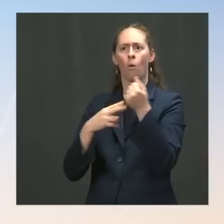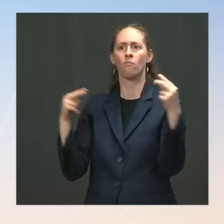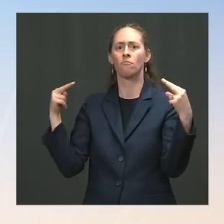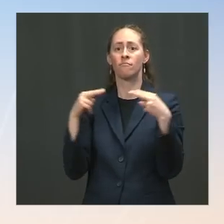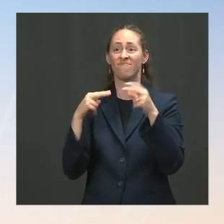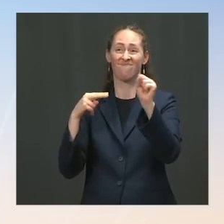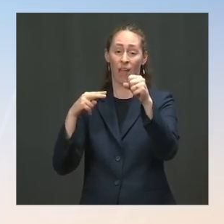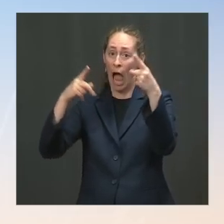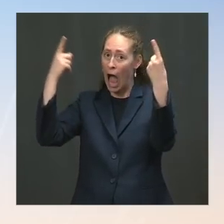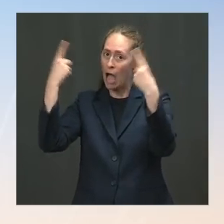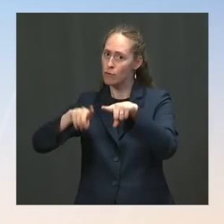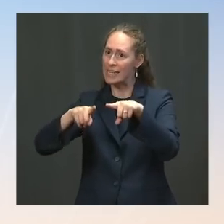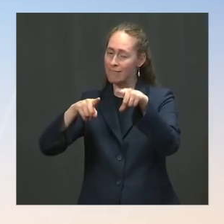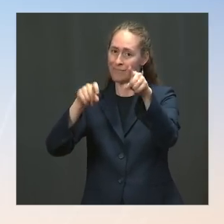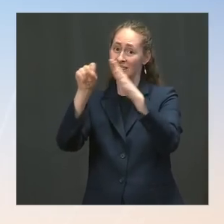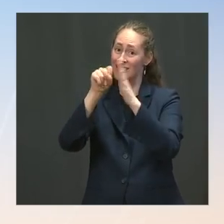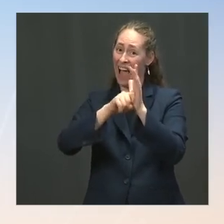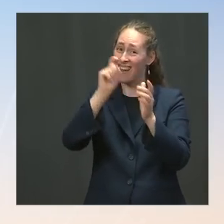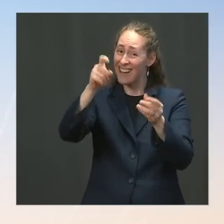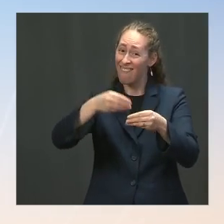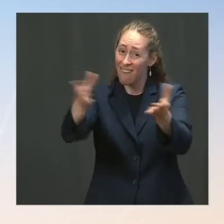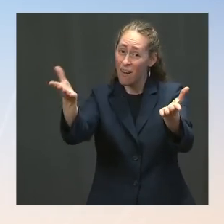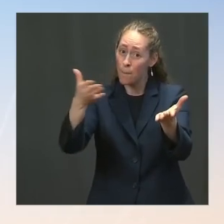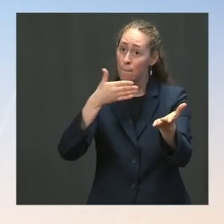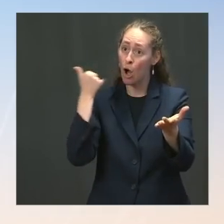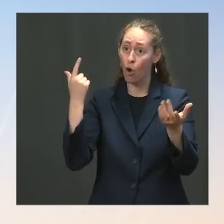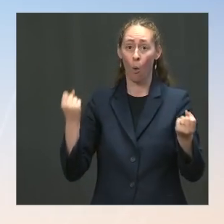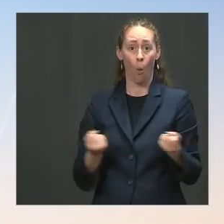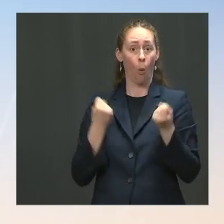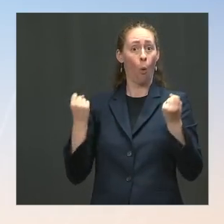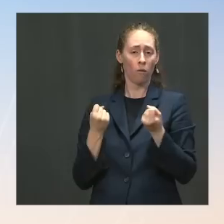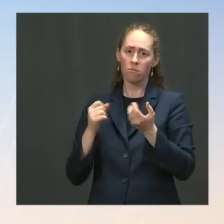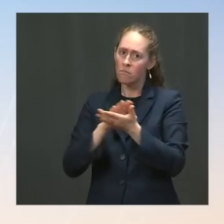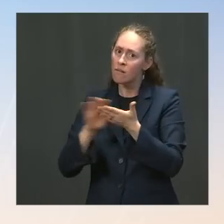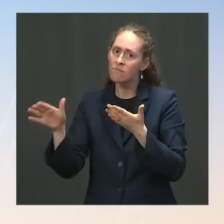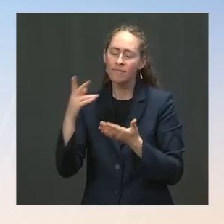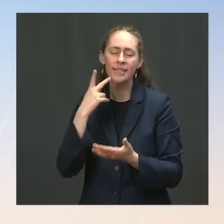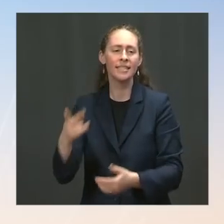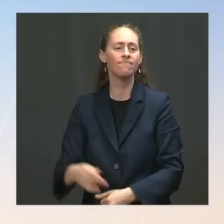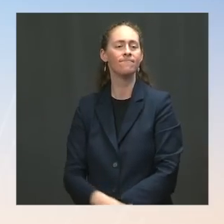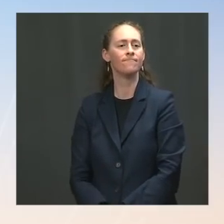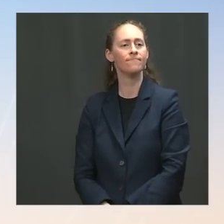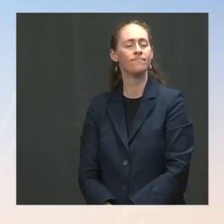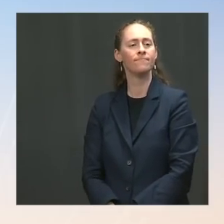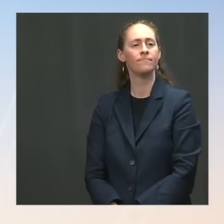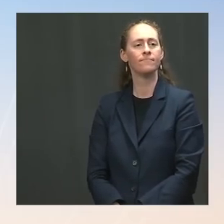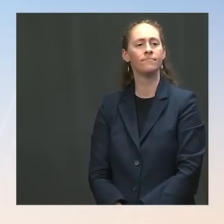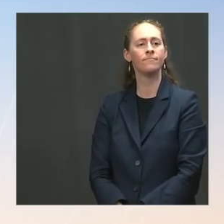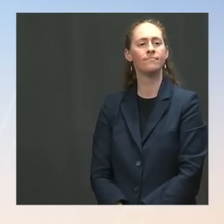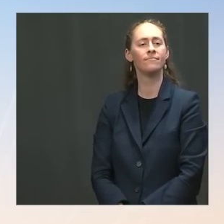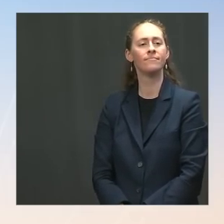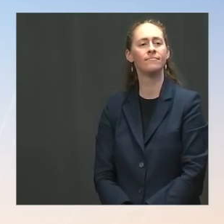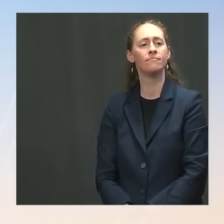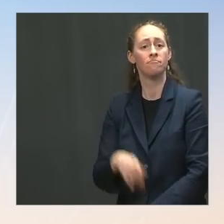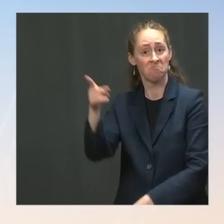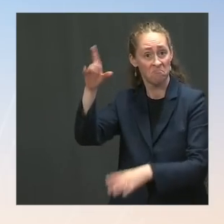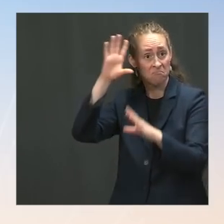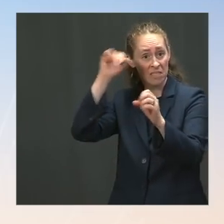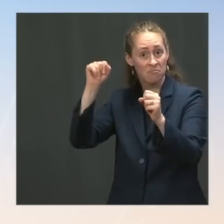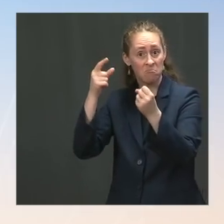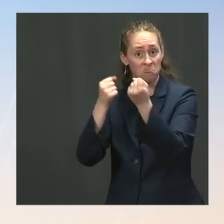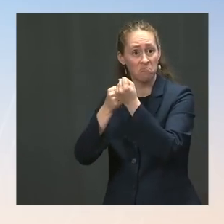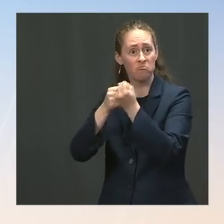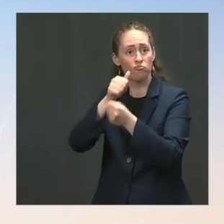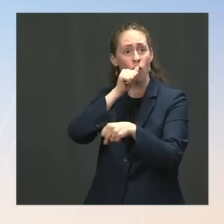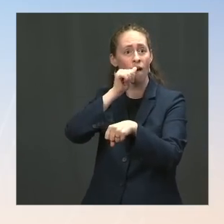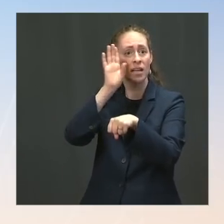We can't control the courts. And obviously, we're not going to speak to ongoing litigation. As you support private sector businesses around the country and other